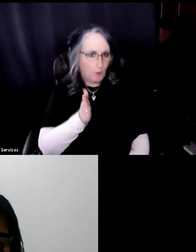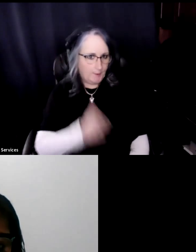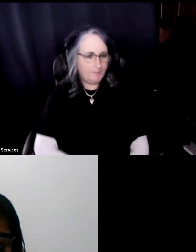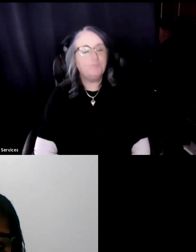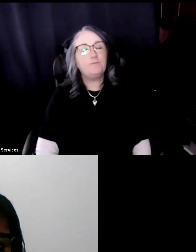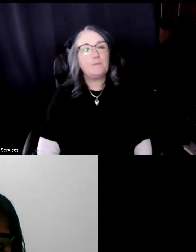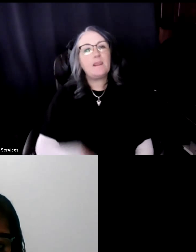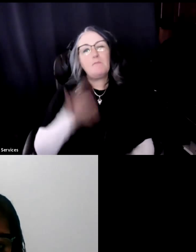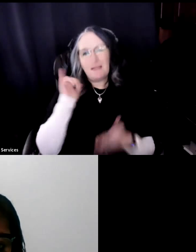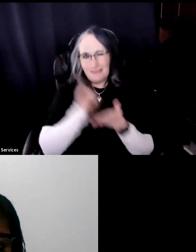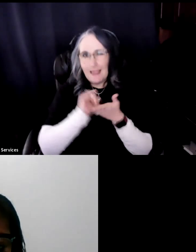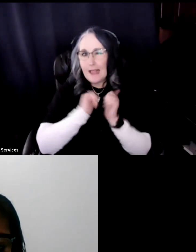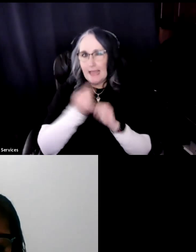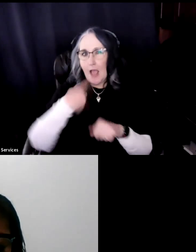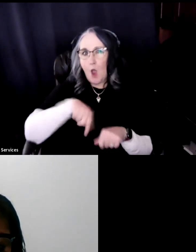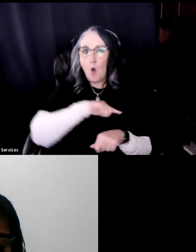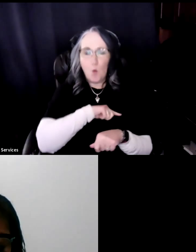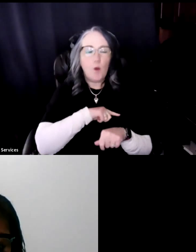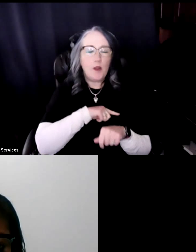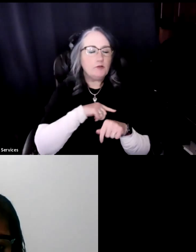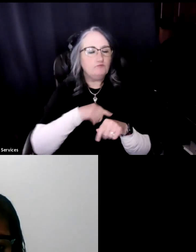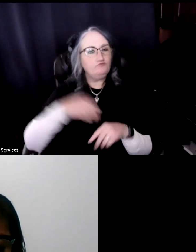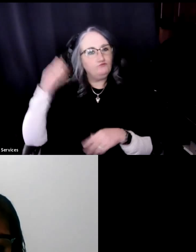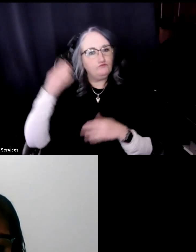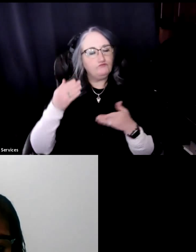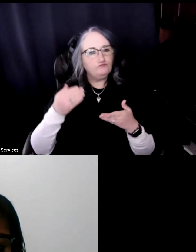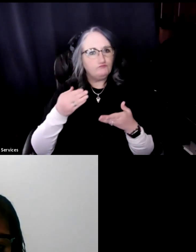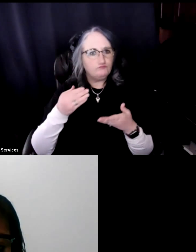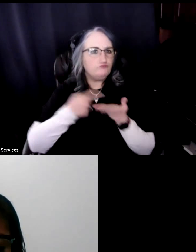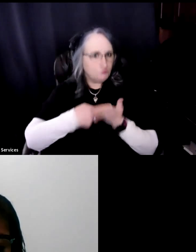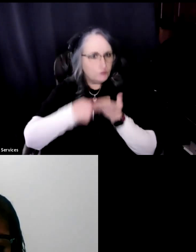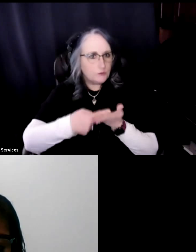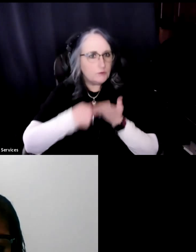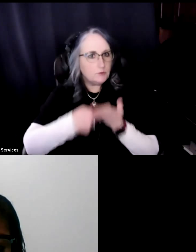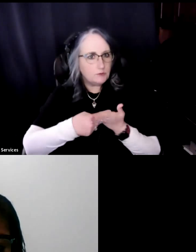is how we are going to be having and holding our discussions.